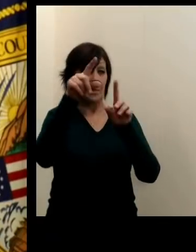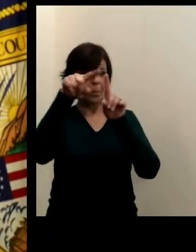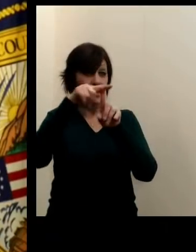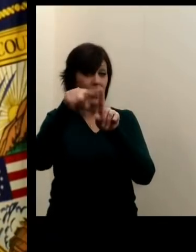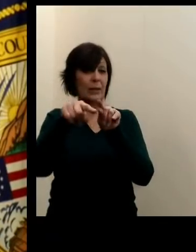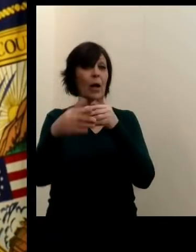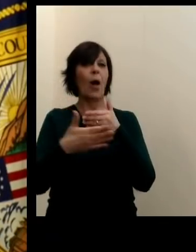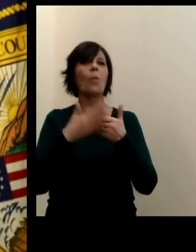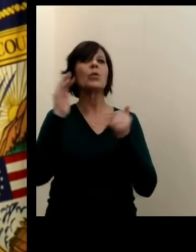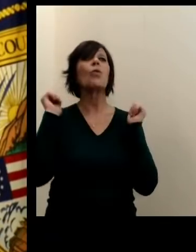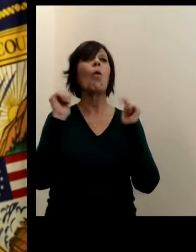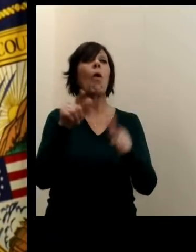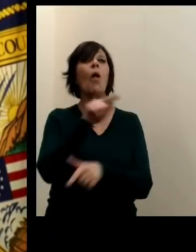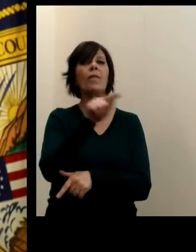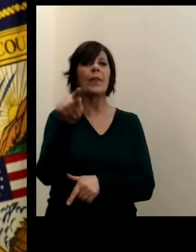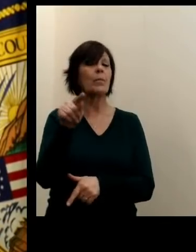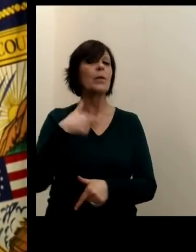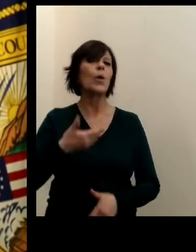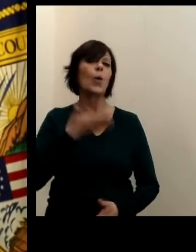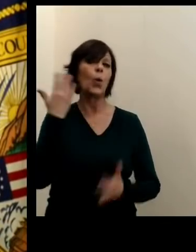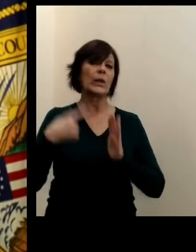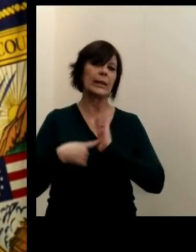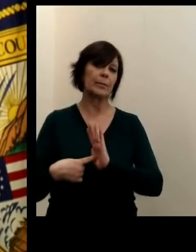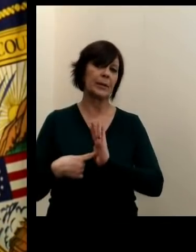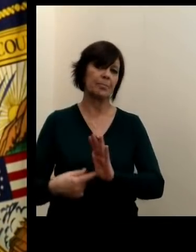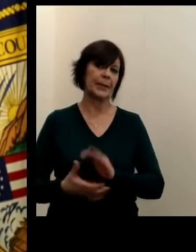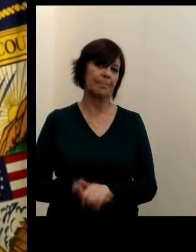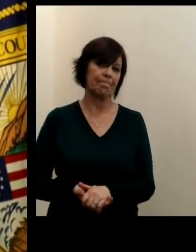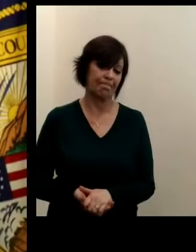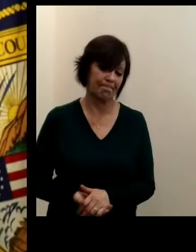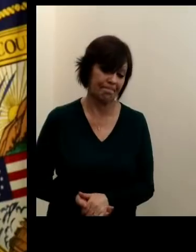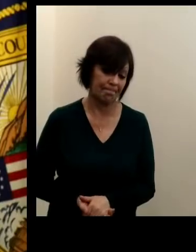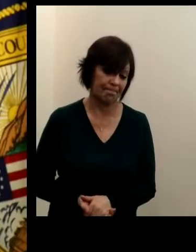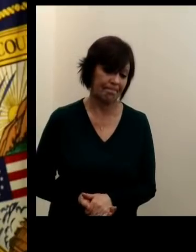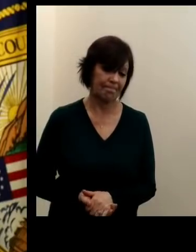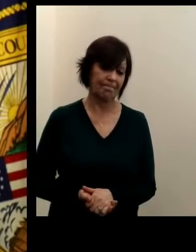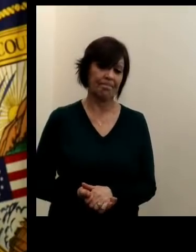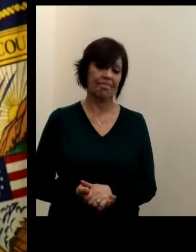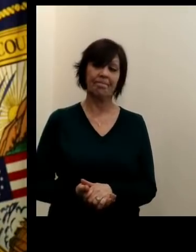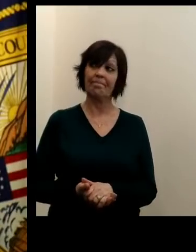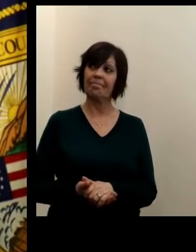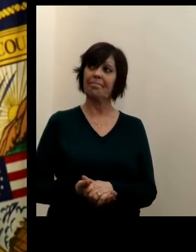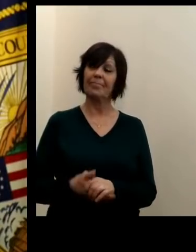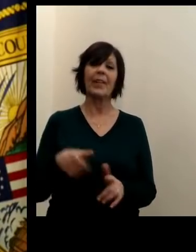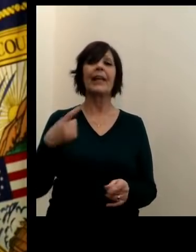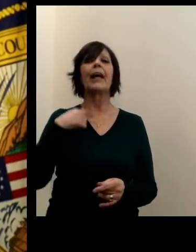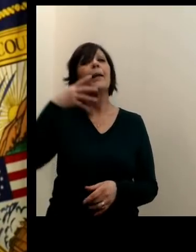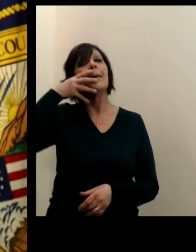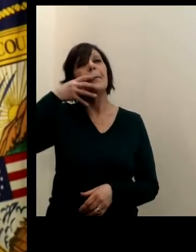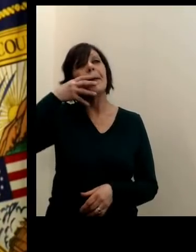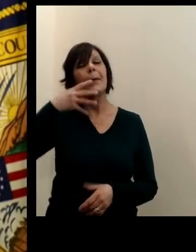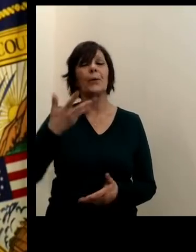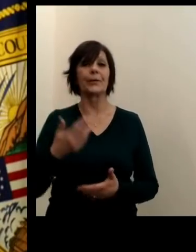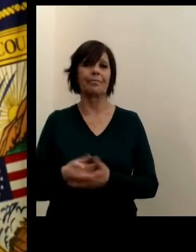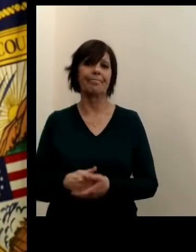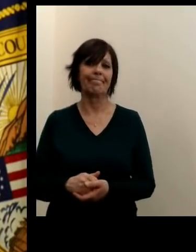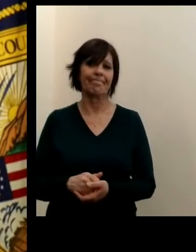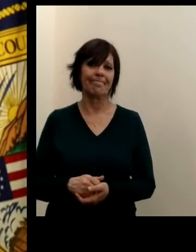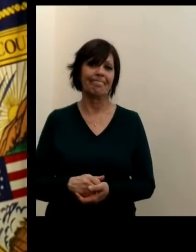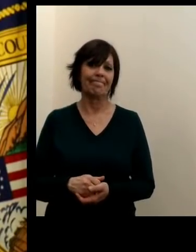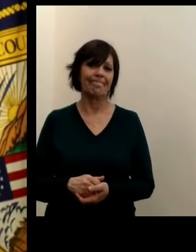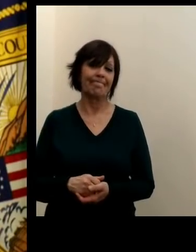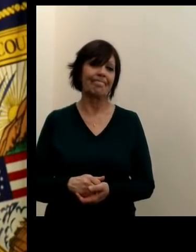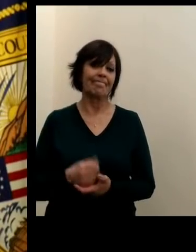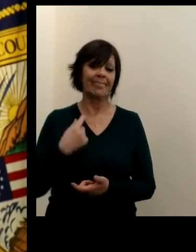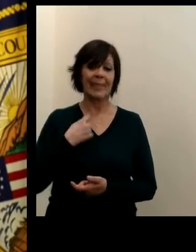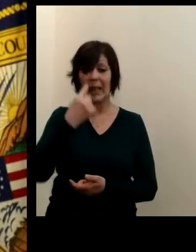almost all of them, not all, but almost all of them were asymptomatic or had what you just described, a runny nose. And